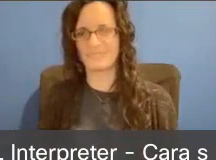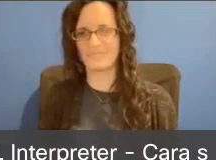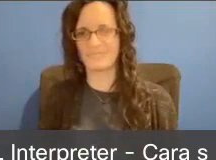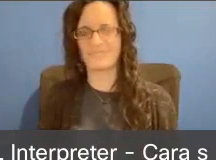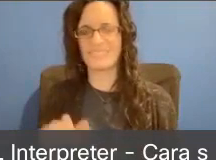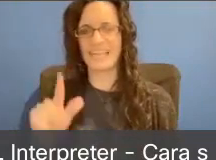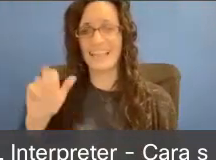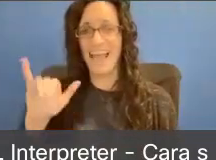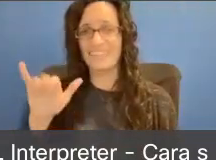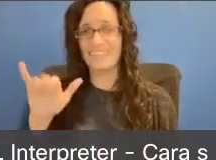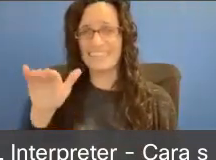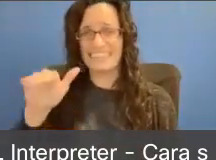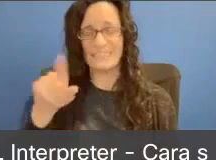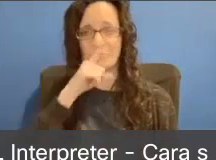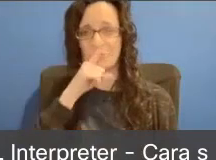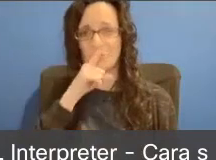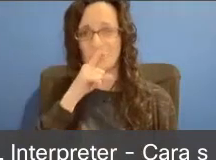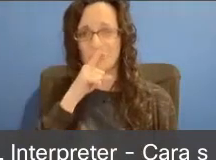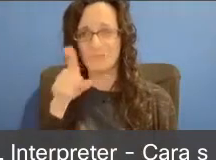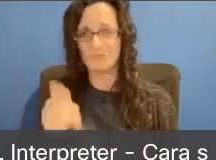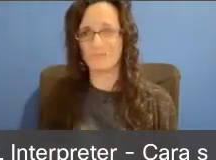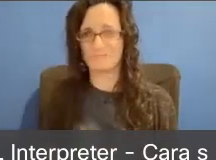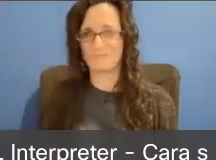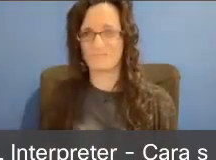Larry, you're muted. We can't hear you.